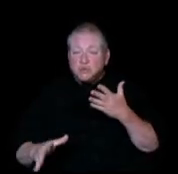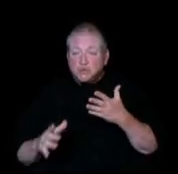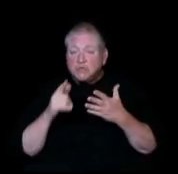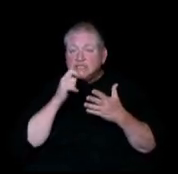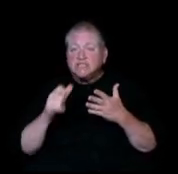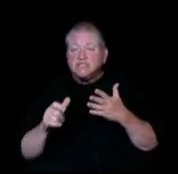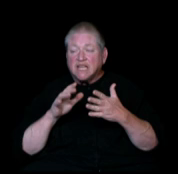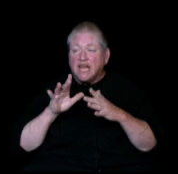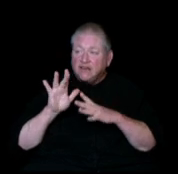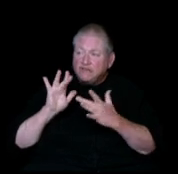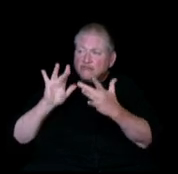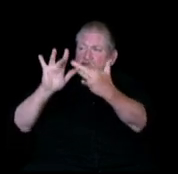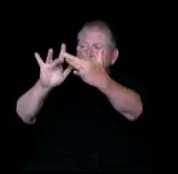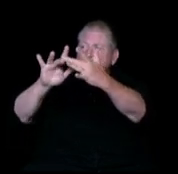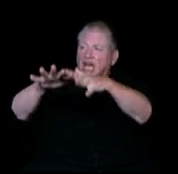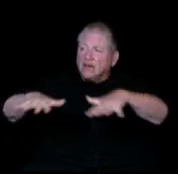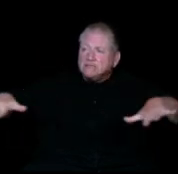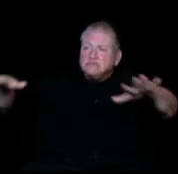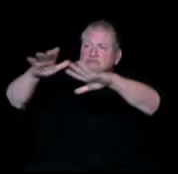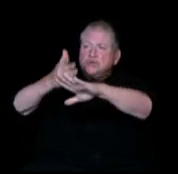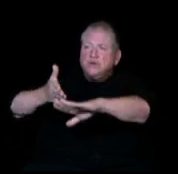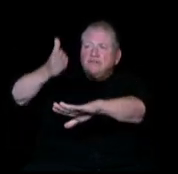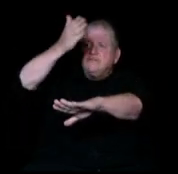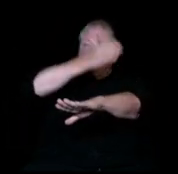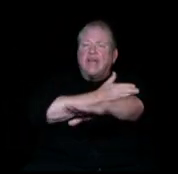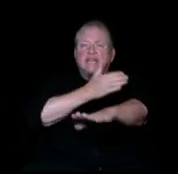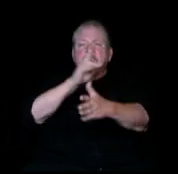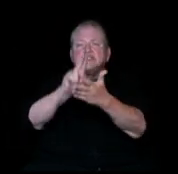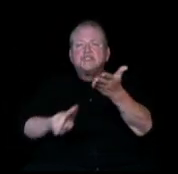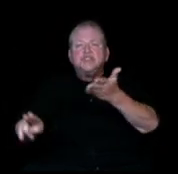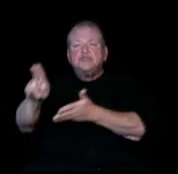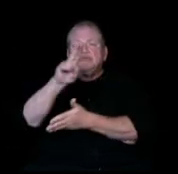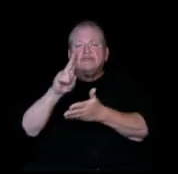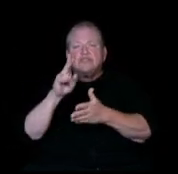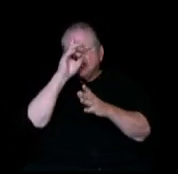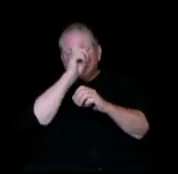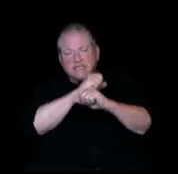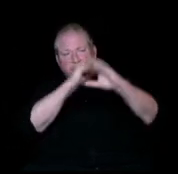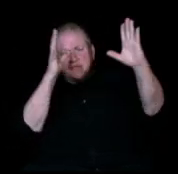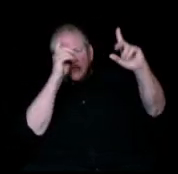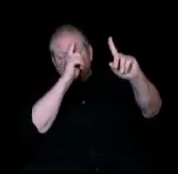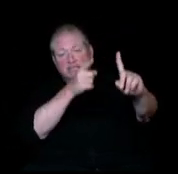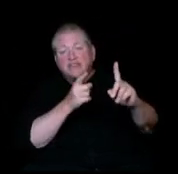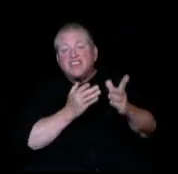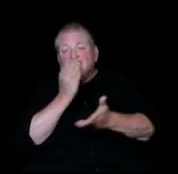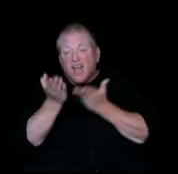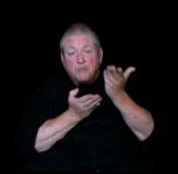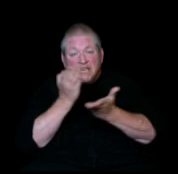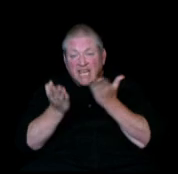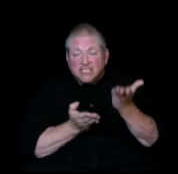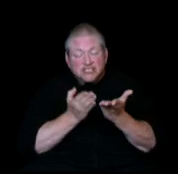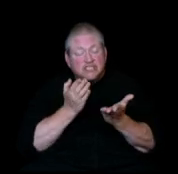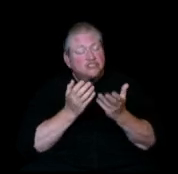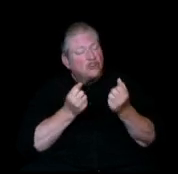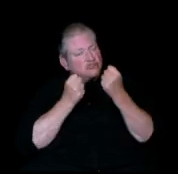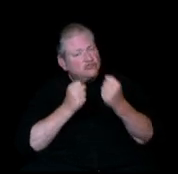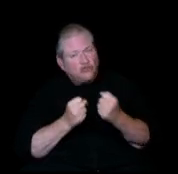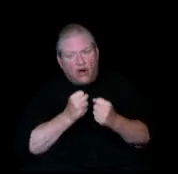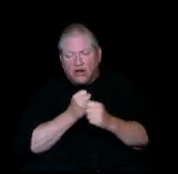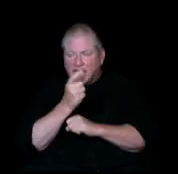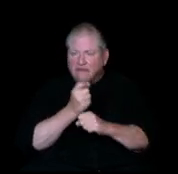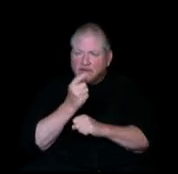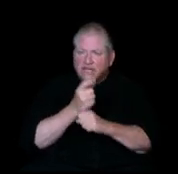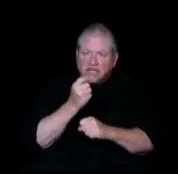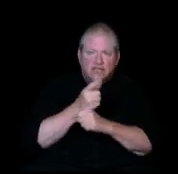reaches across familiar boundaries to significantly advance the university's mission. The nominations for the Team Award are strong every